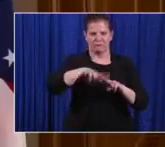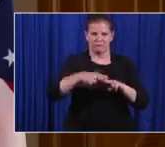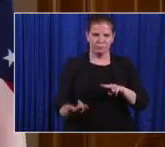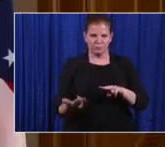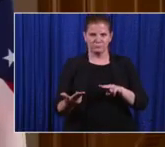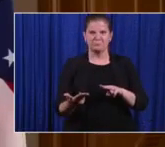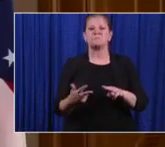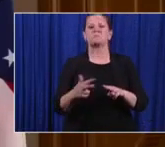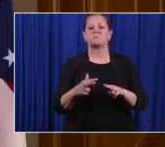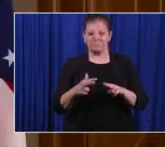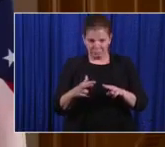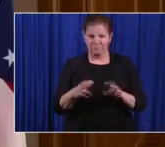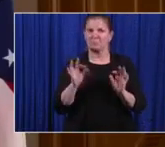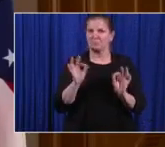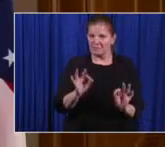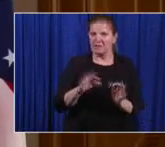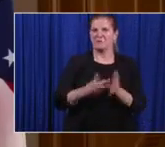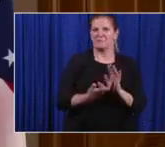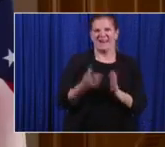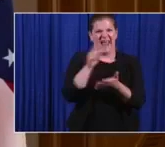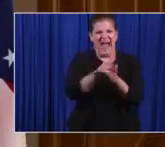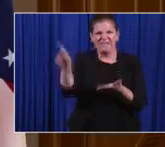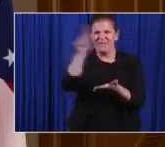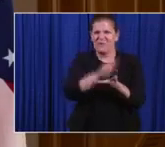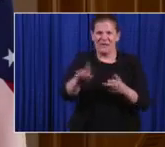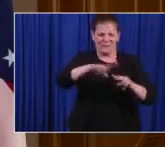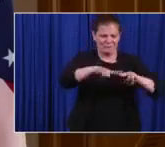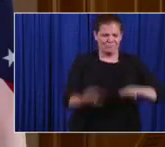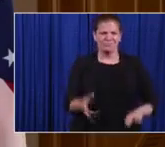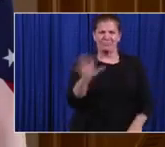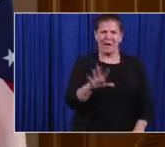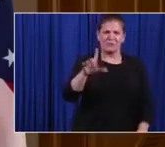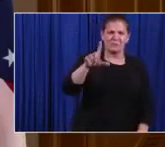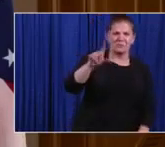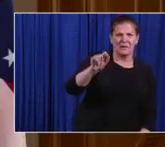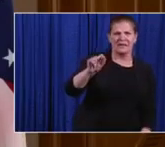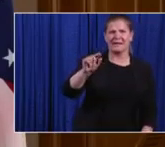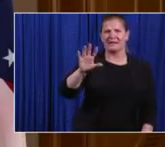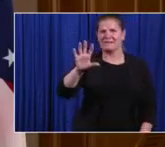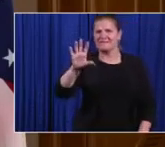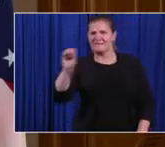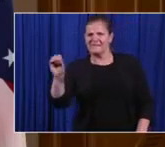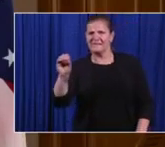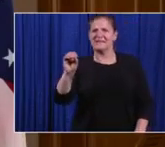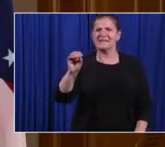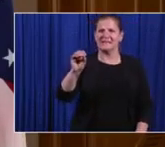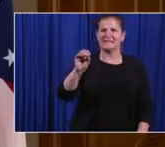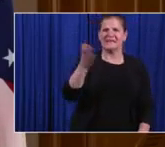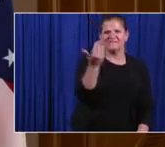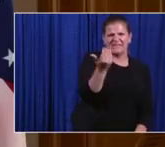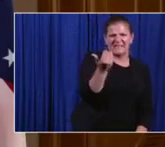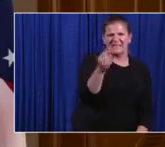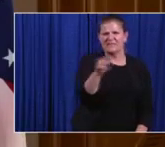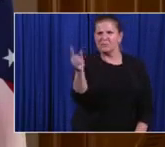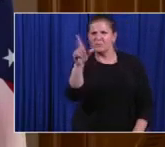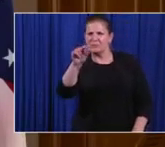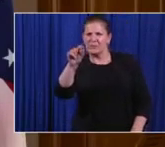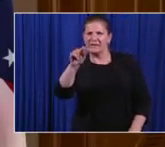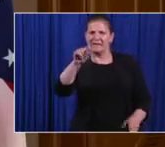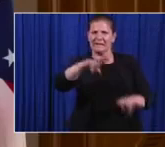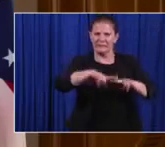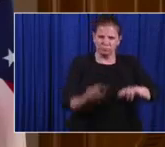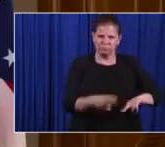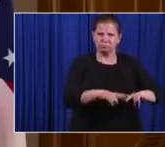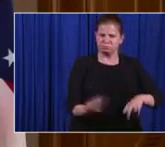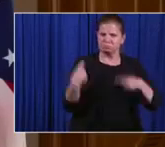We've been dropping 15 to 20 points every week since mid-April, which means that we are on track to hit our goal of